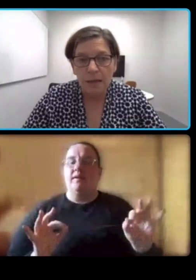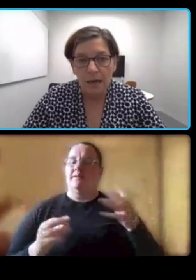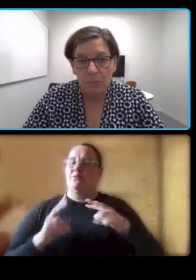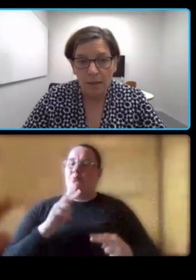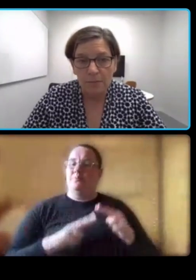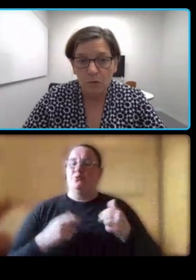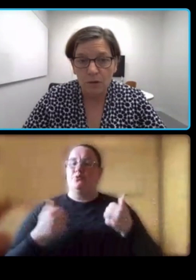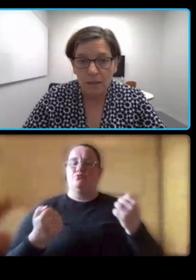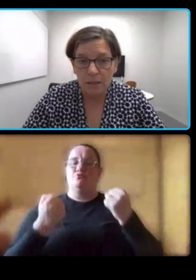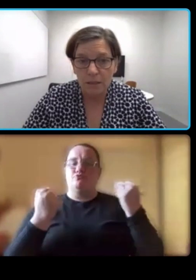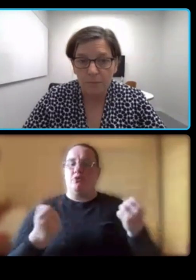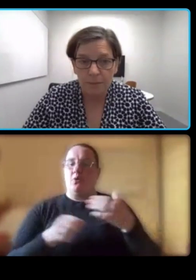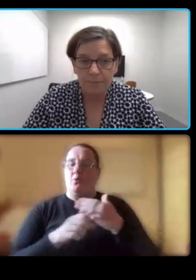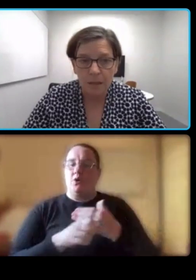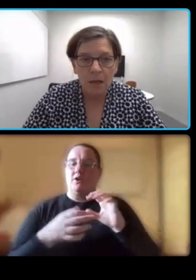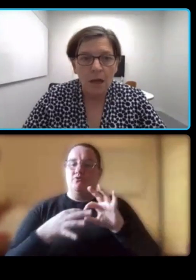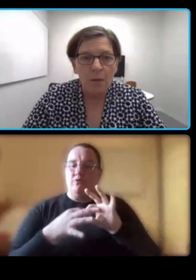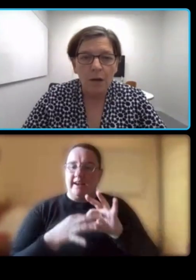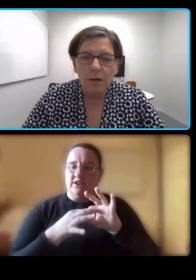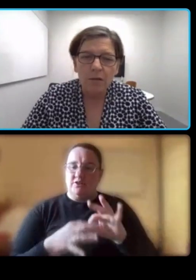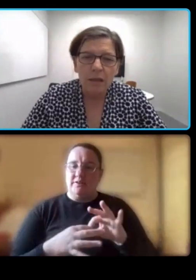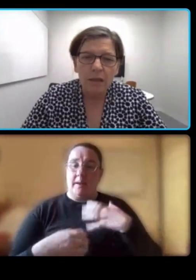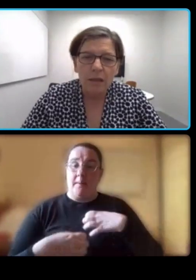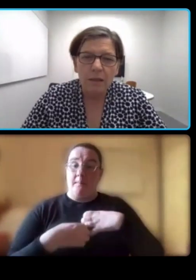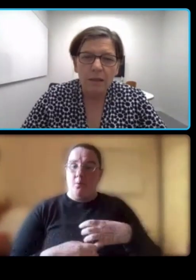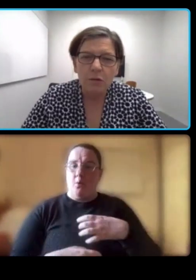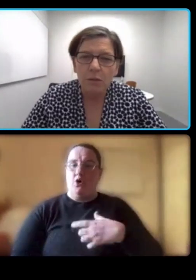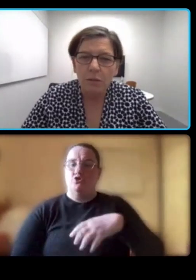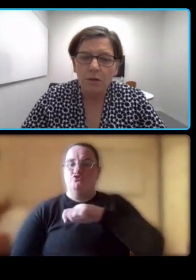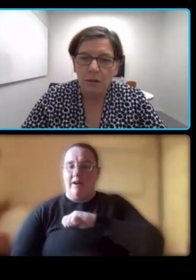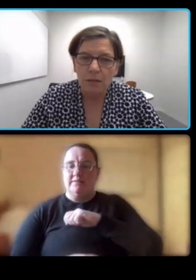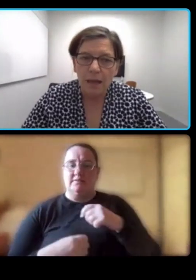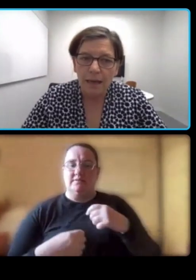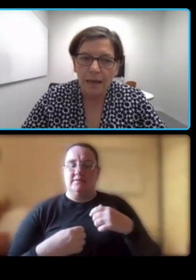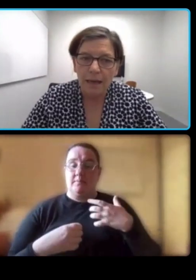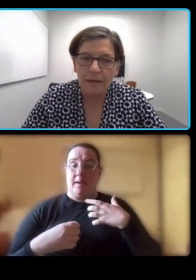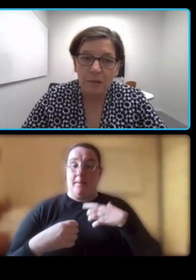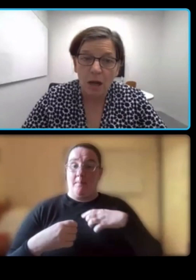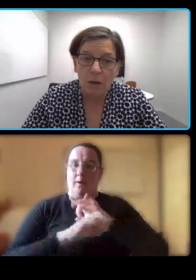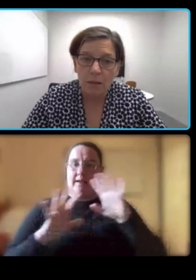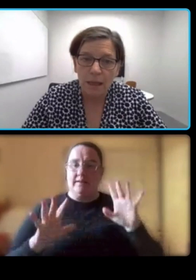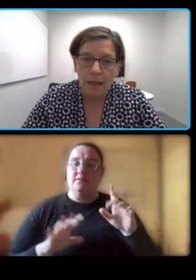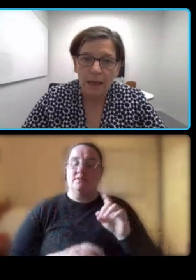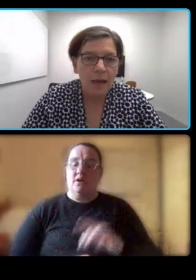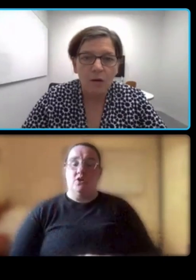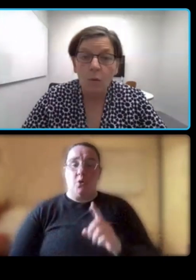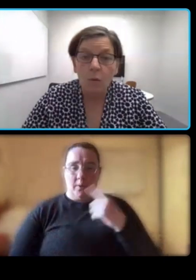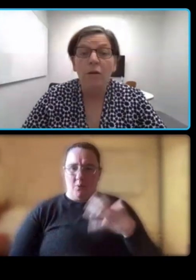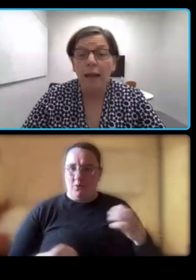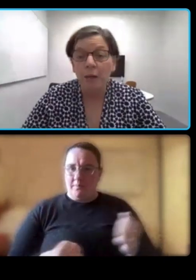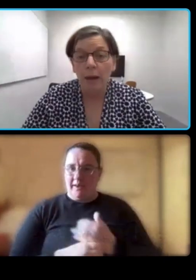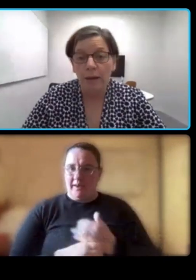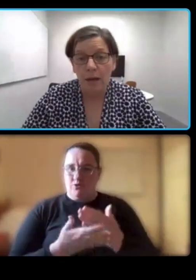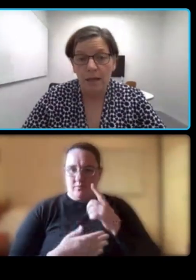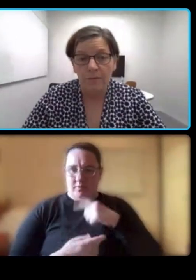deeper trust, and embrace more transparency. But I don't think that because we want to promote trust and live commitment to high quality care, that